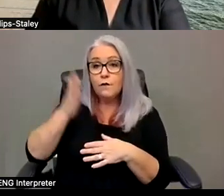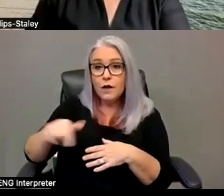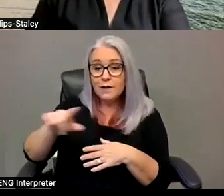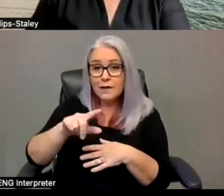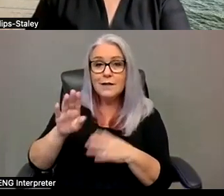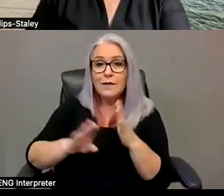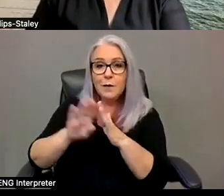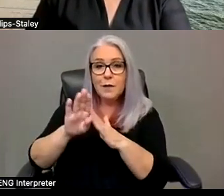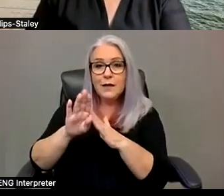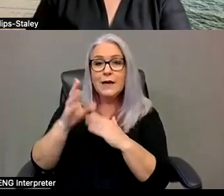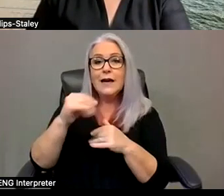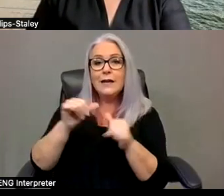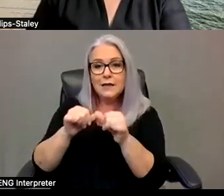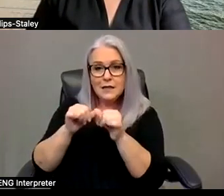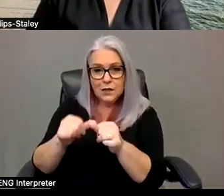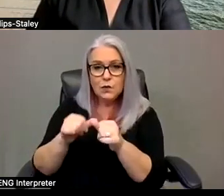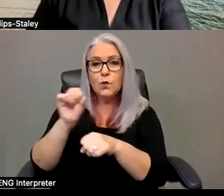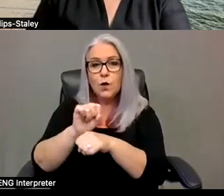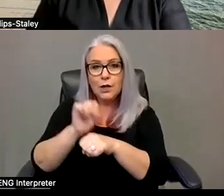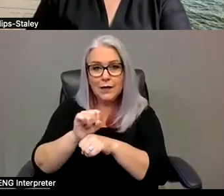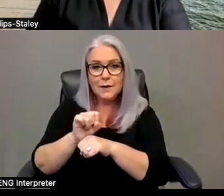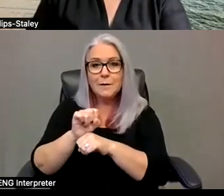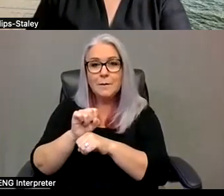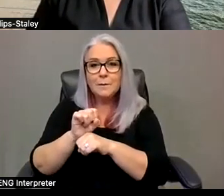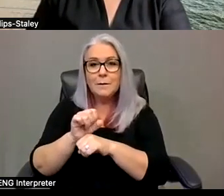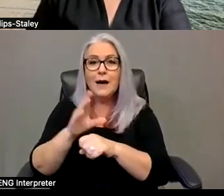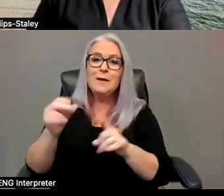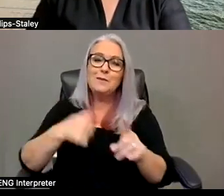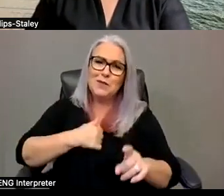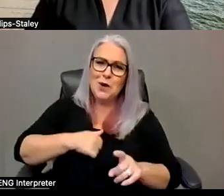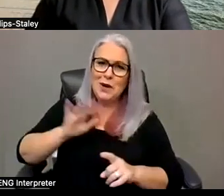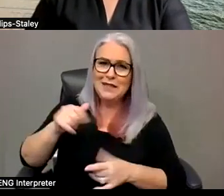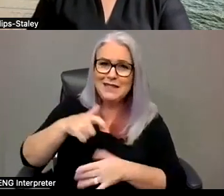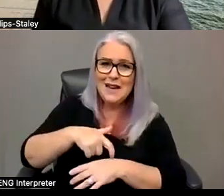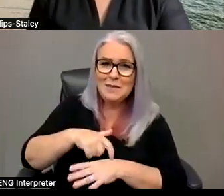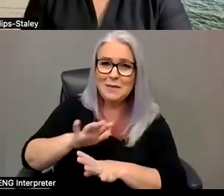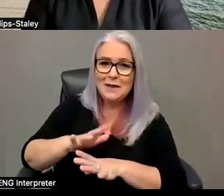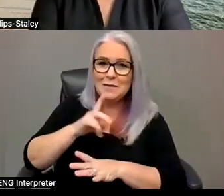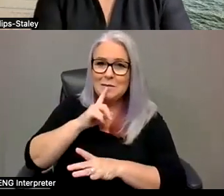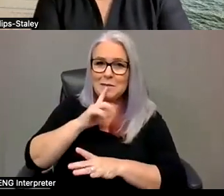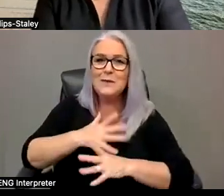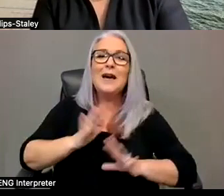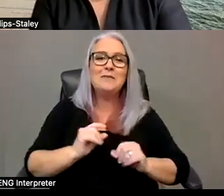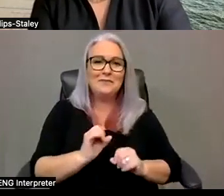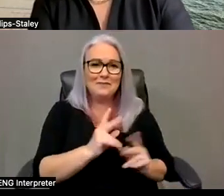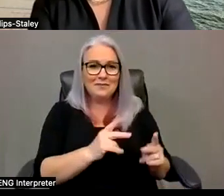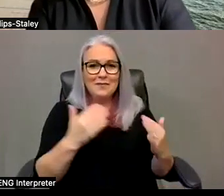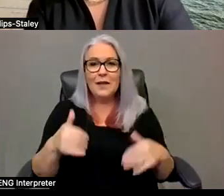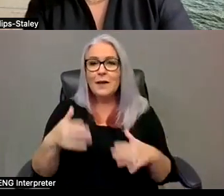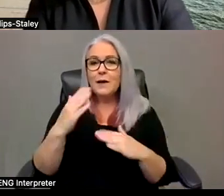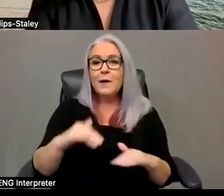Riverwalk. There will be continued work and oversight on the revitalization. I'm sorry, that's time. Okay, that's great. Thanks. Ms.